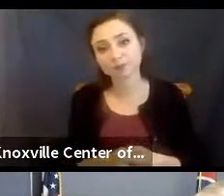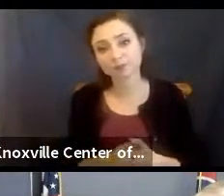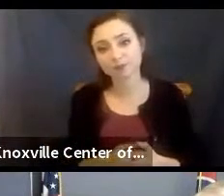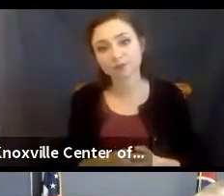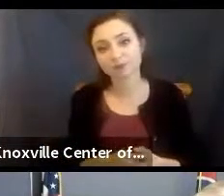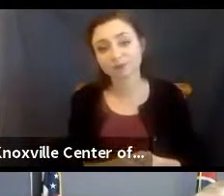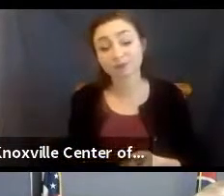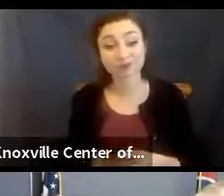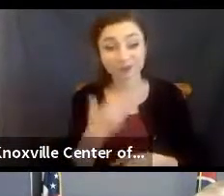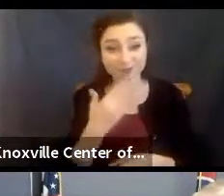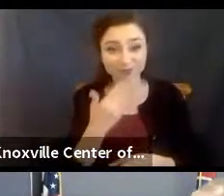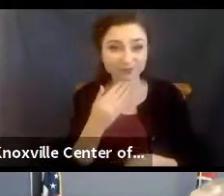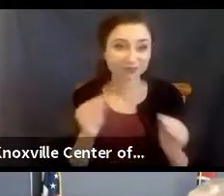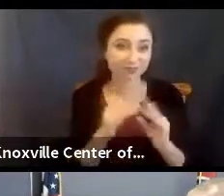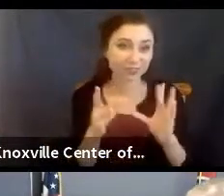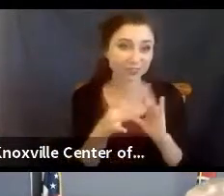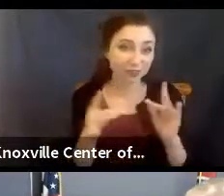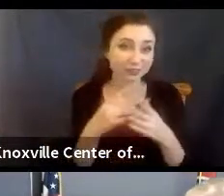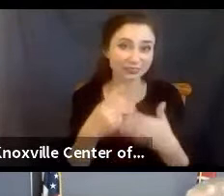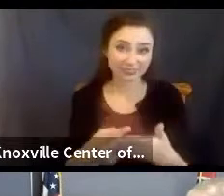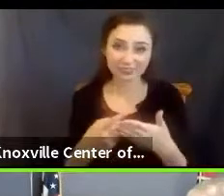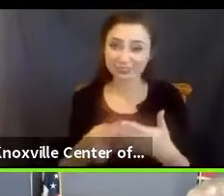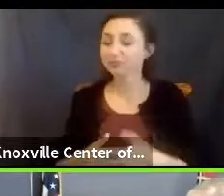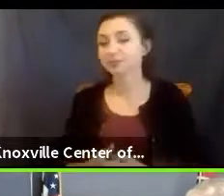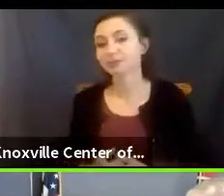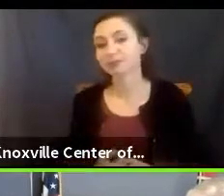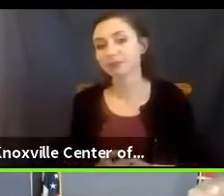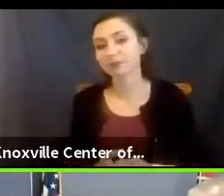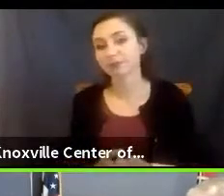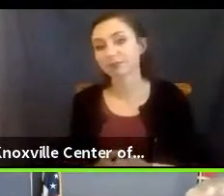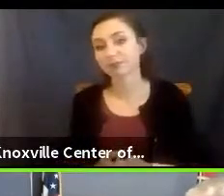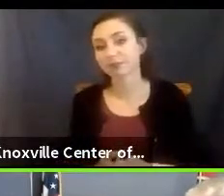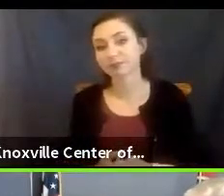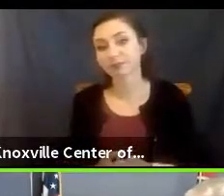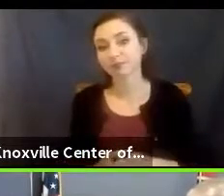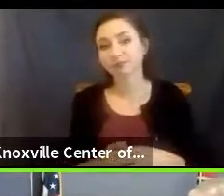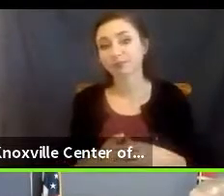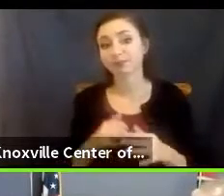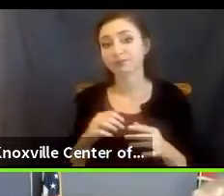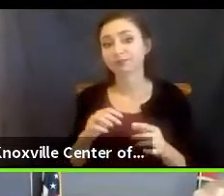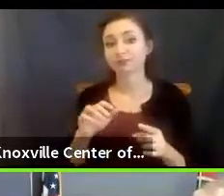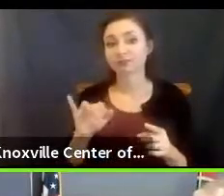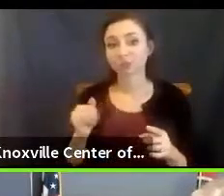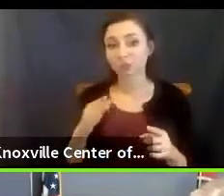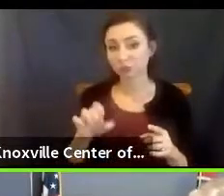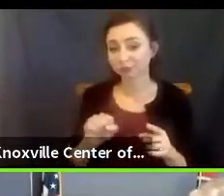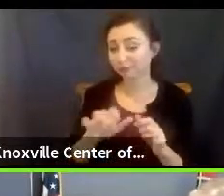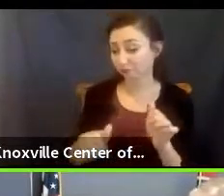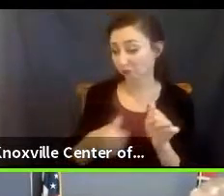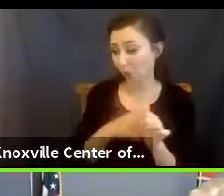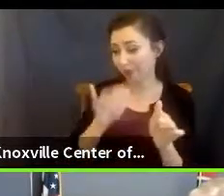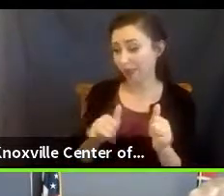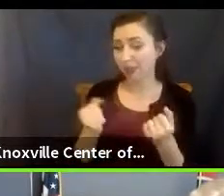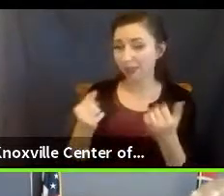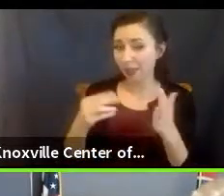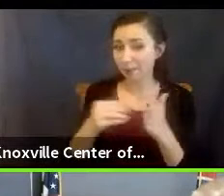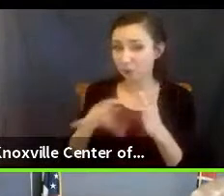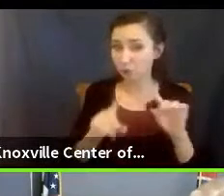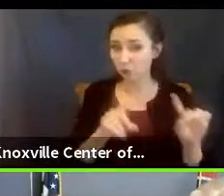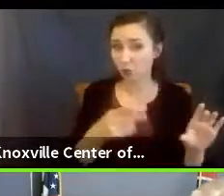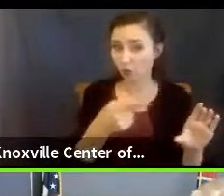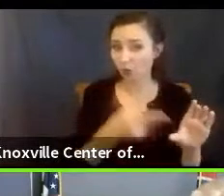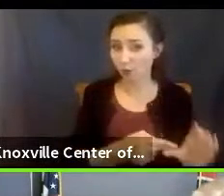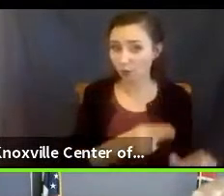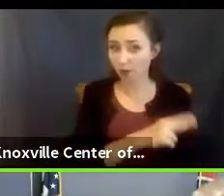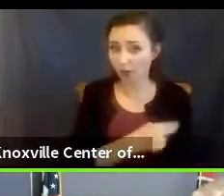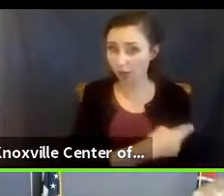Thank you. Other comments, discussion? Following up on that, if you don't mind, Dr. Gregg, how many students from UT have been hospitalized